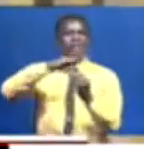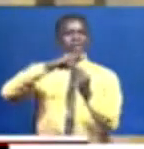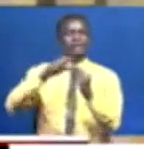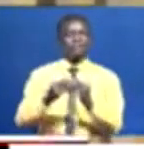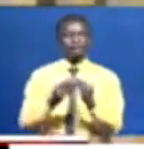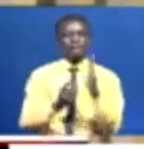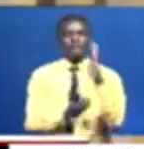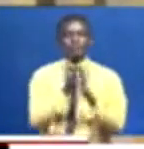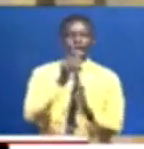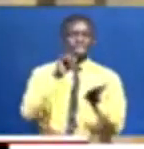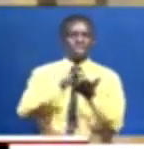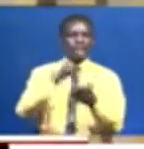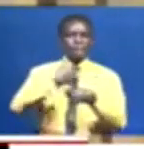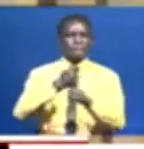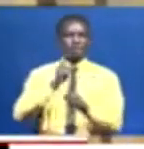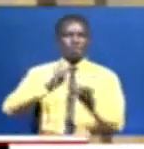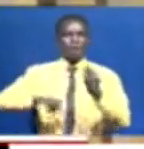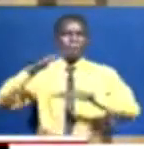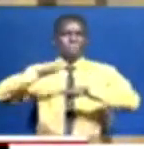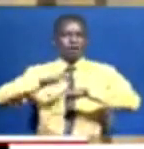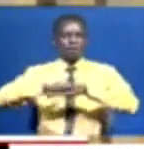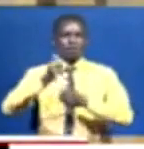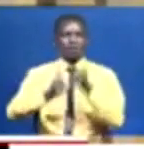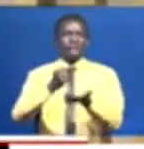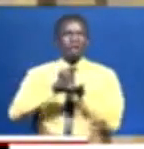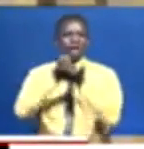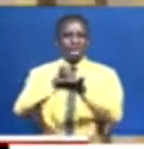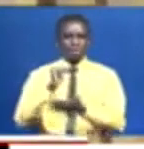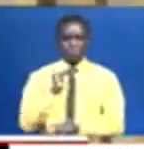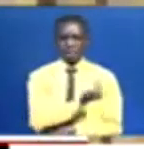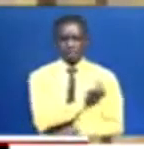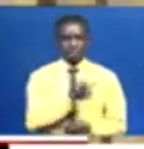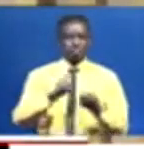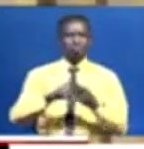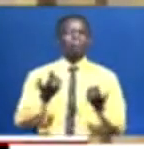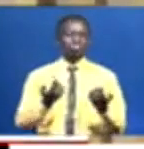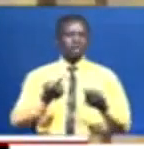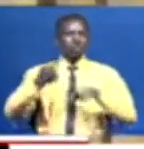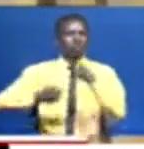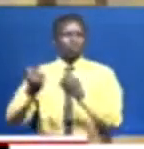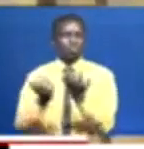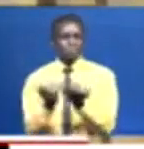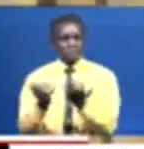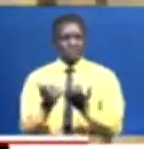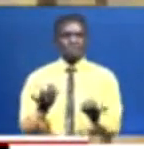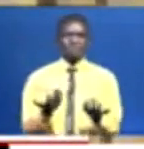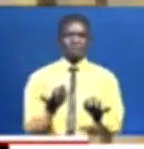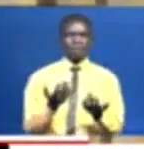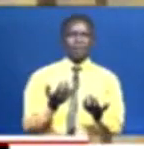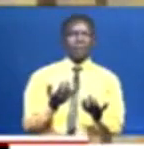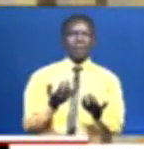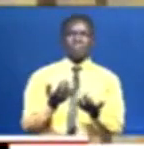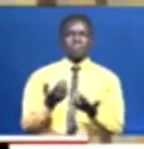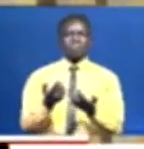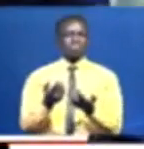that facilitates platforms that will enable us to run businesses, to transact, then